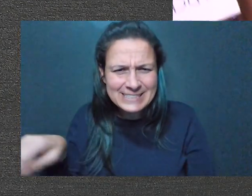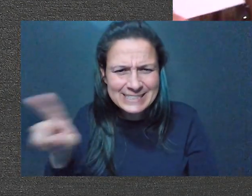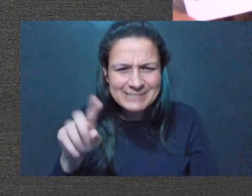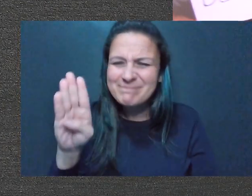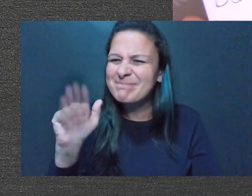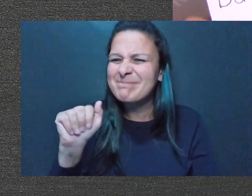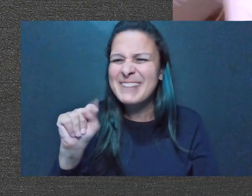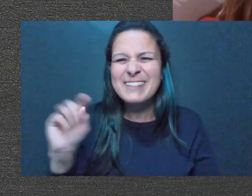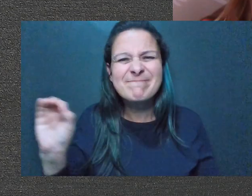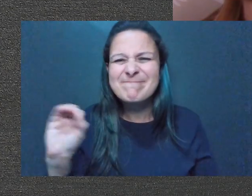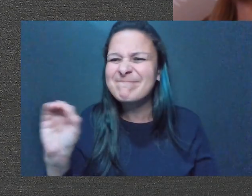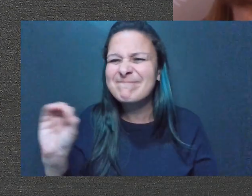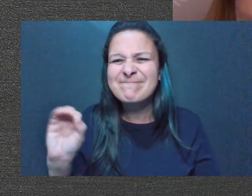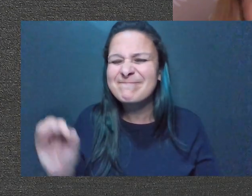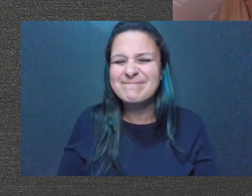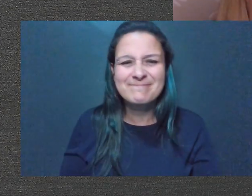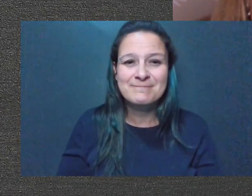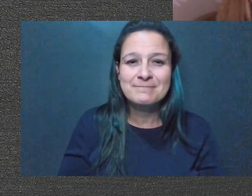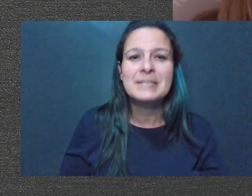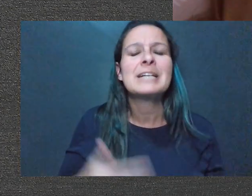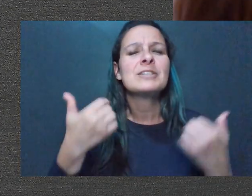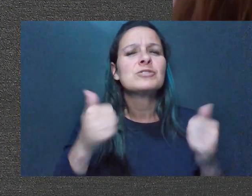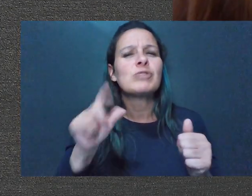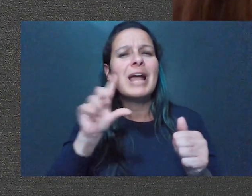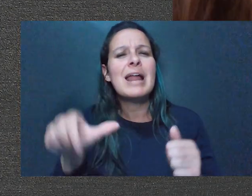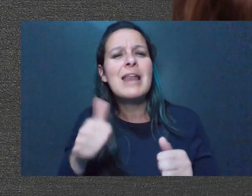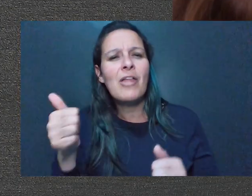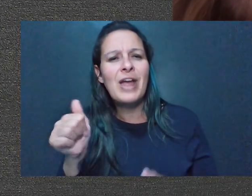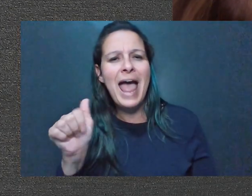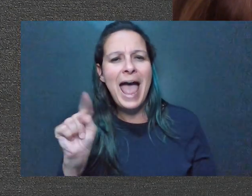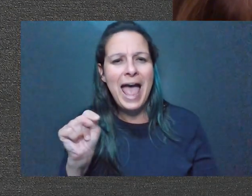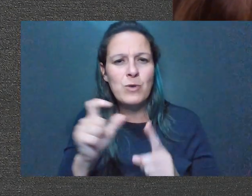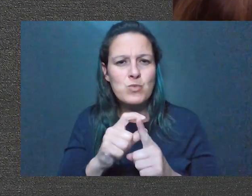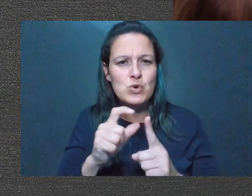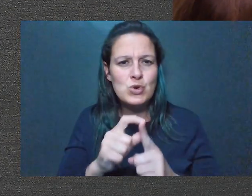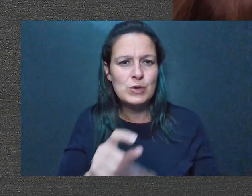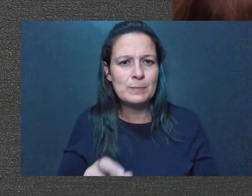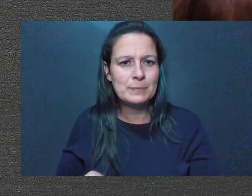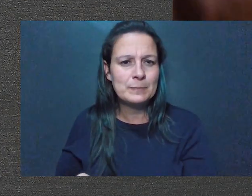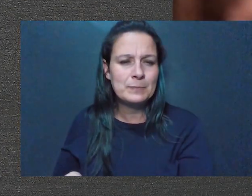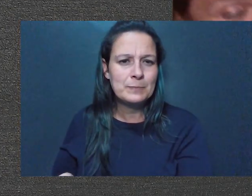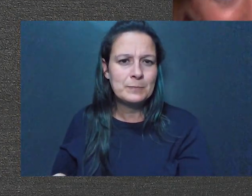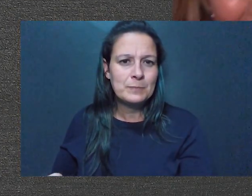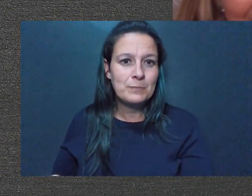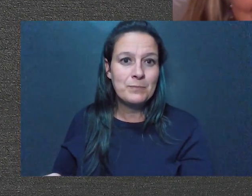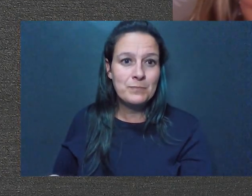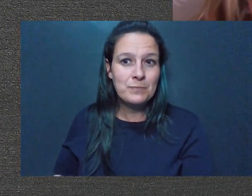Nope, no bat. Let's try another at.